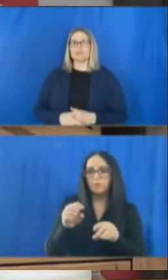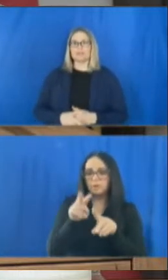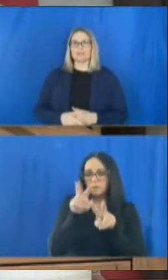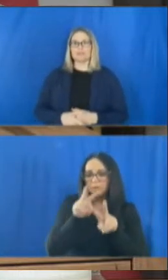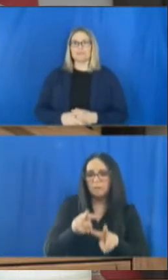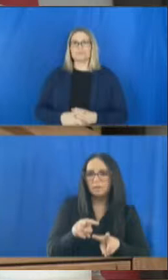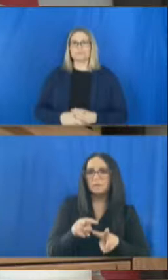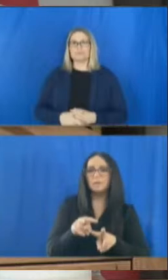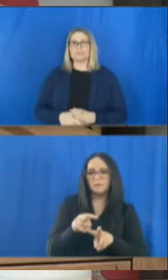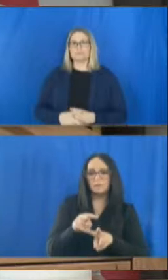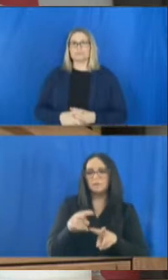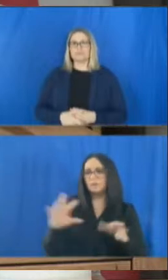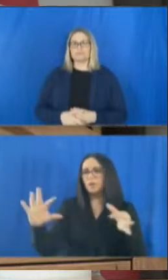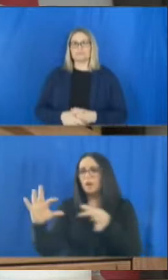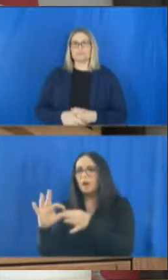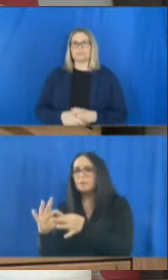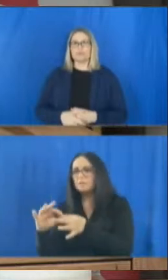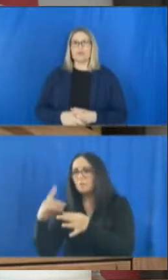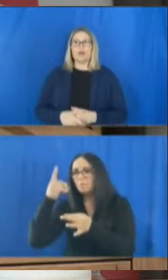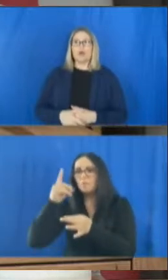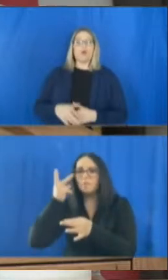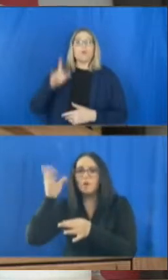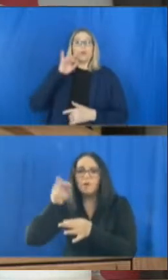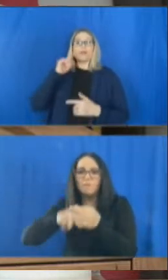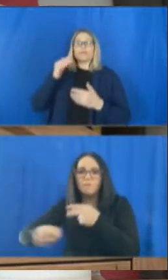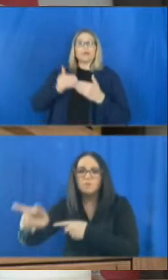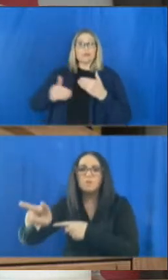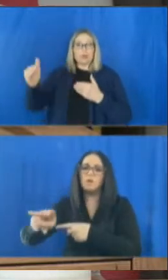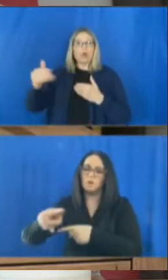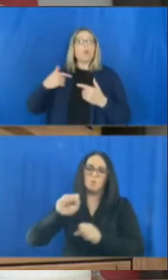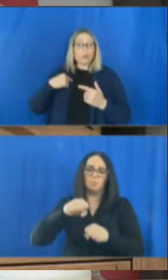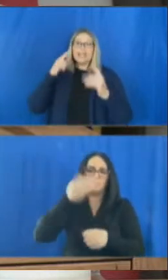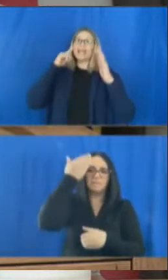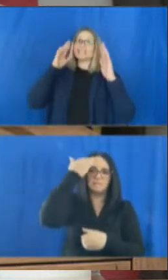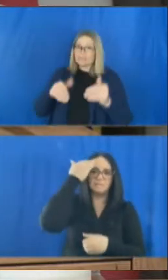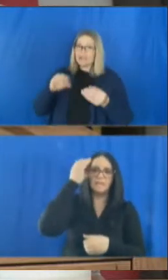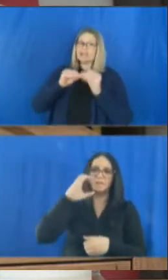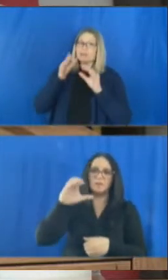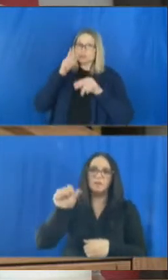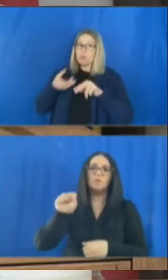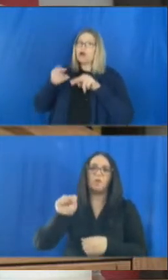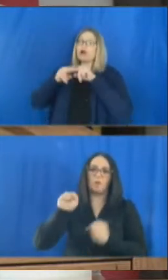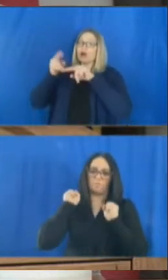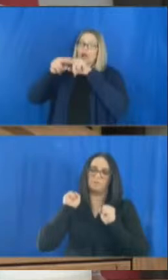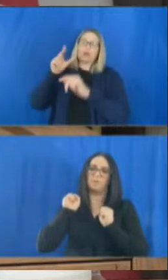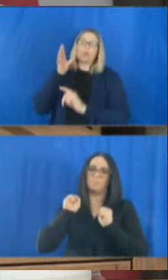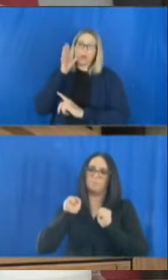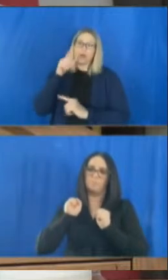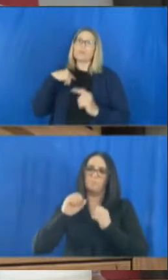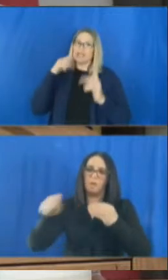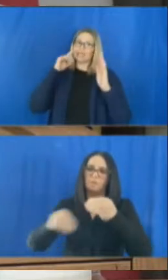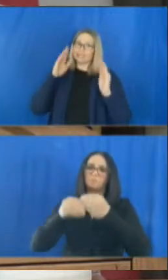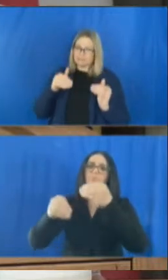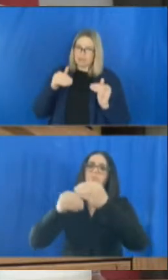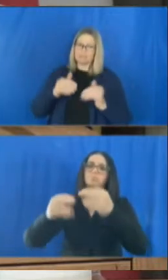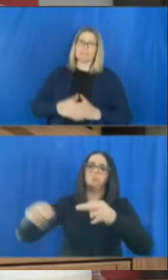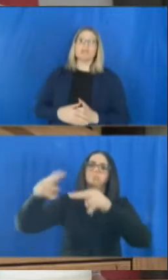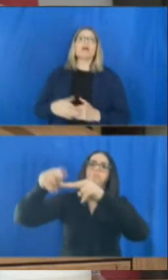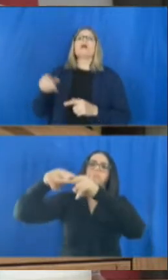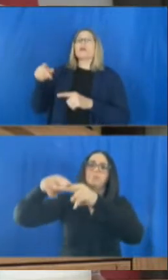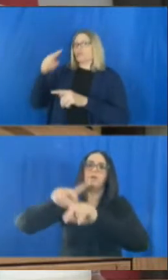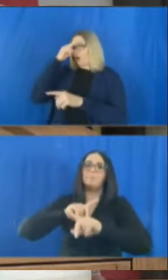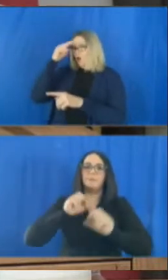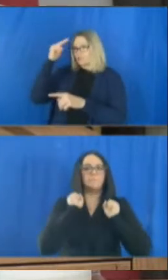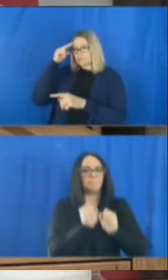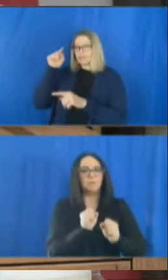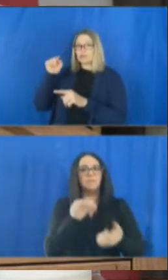increase, but we do feel a renewed confidence in to be able to manage that. There's also the balance of what we've seen with, I